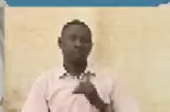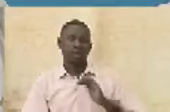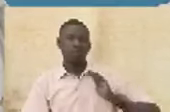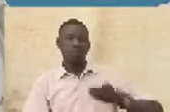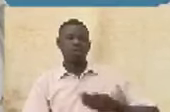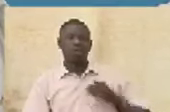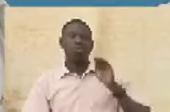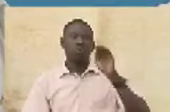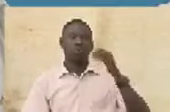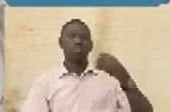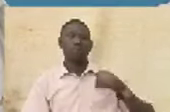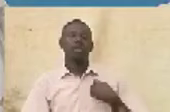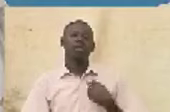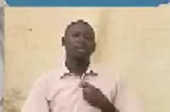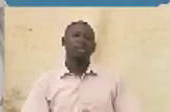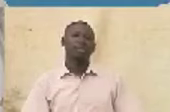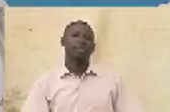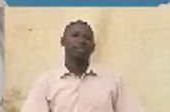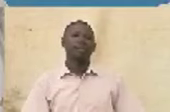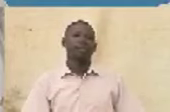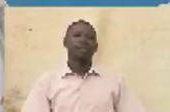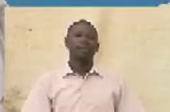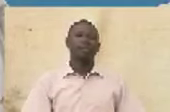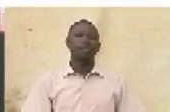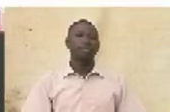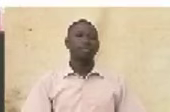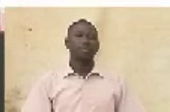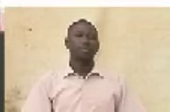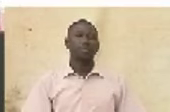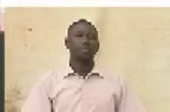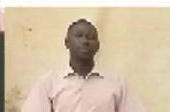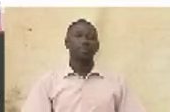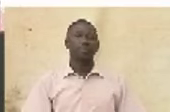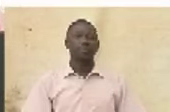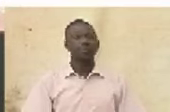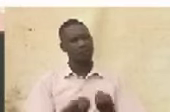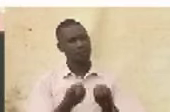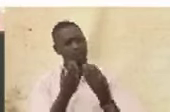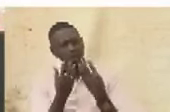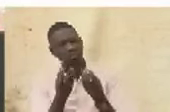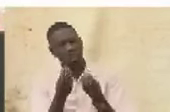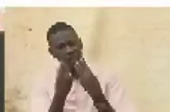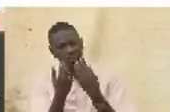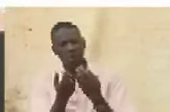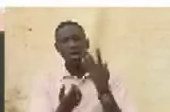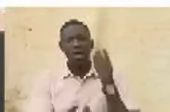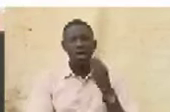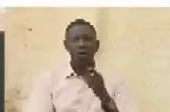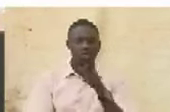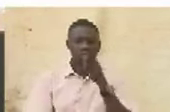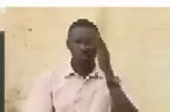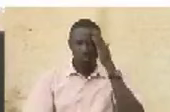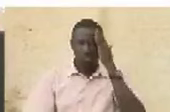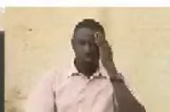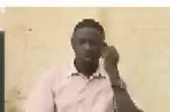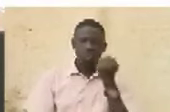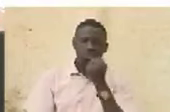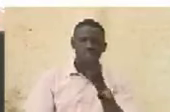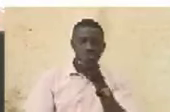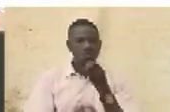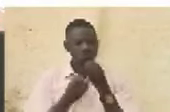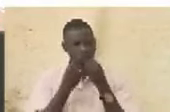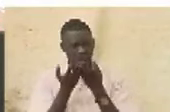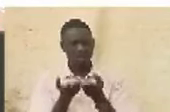me. Can you tell us how you knew that because you told us that the army